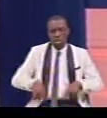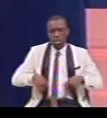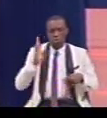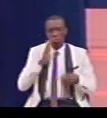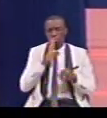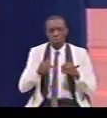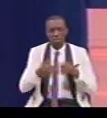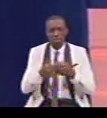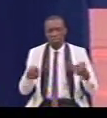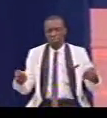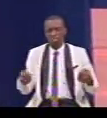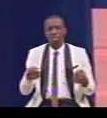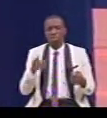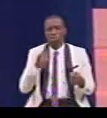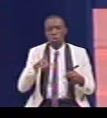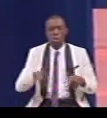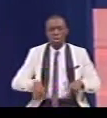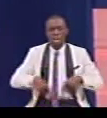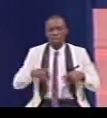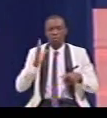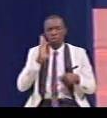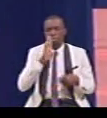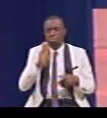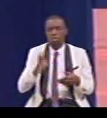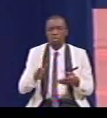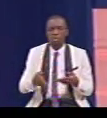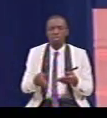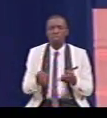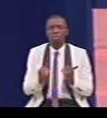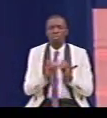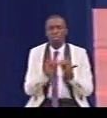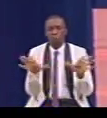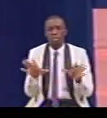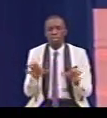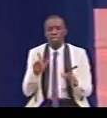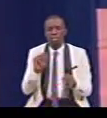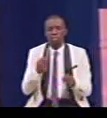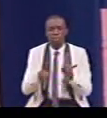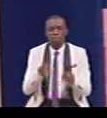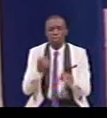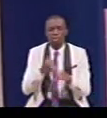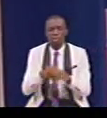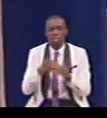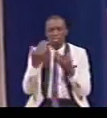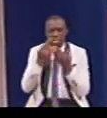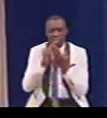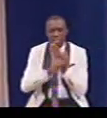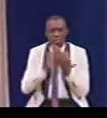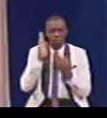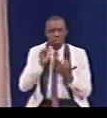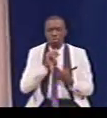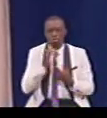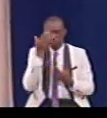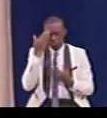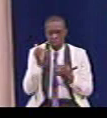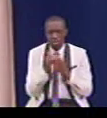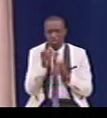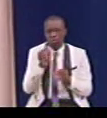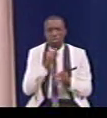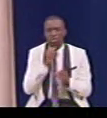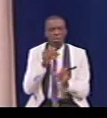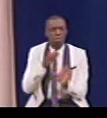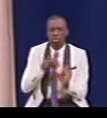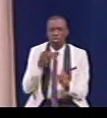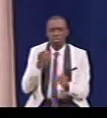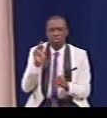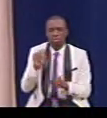so shine that the people in darkness will know you are not part of them the people in occultism will know you are not part of them and